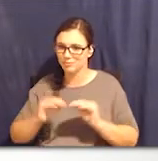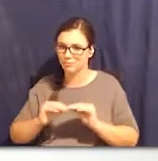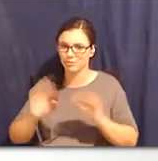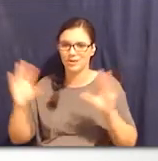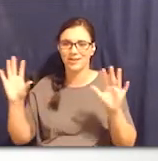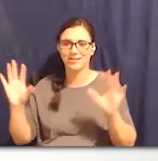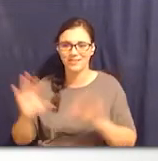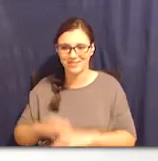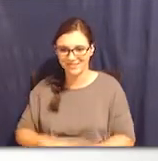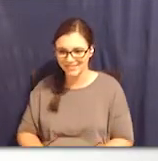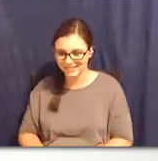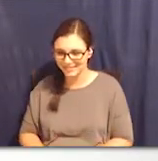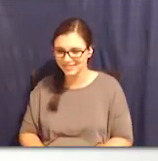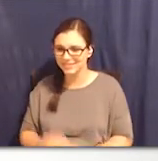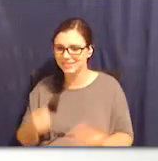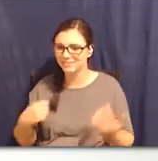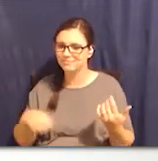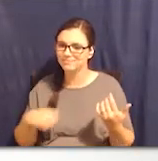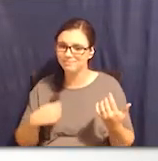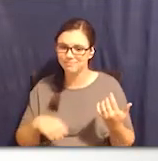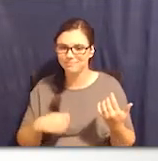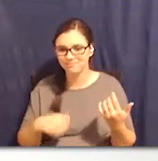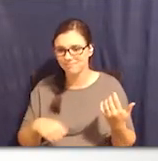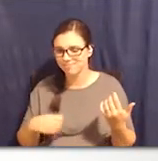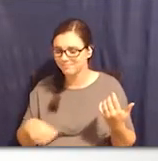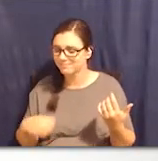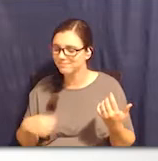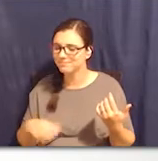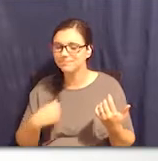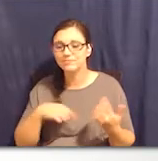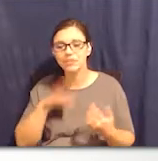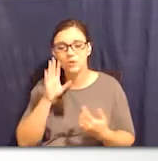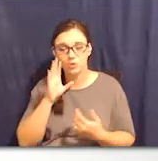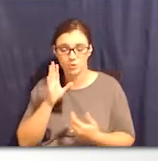often capable of brightness.